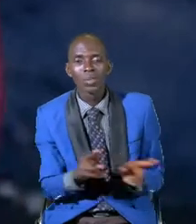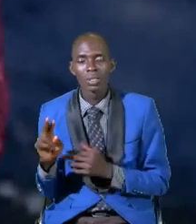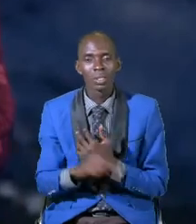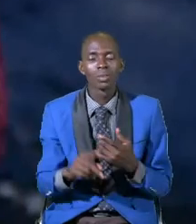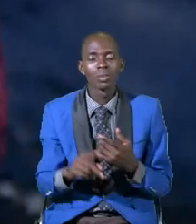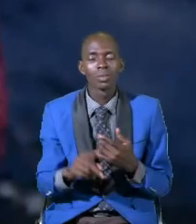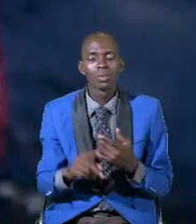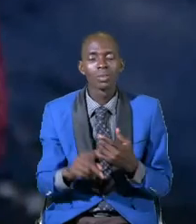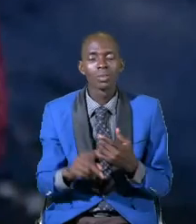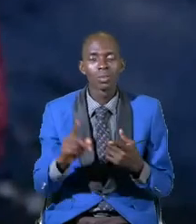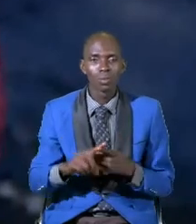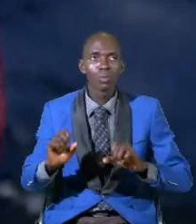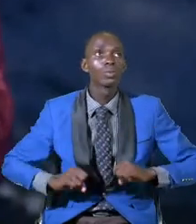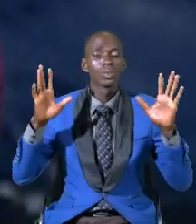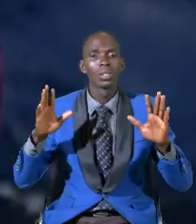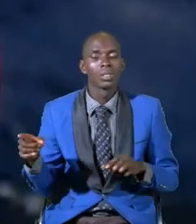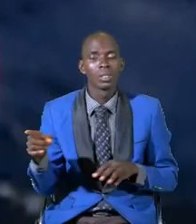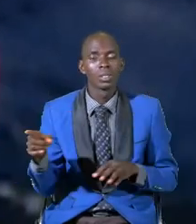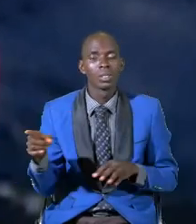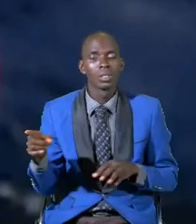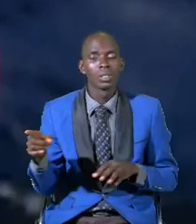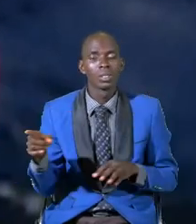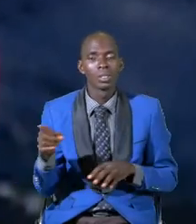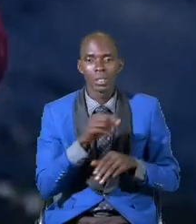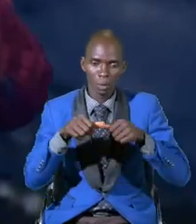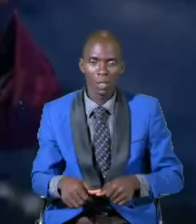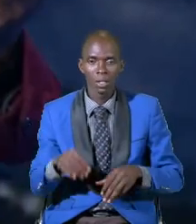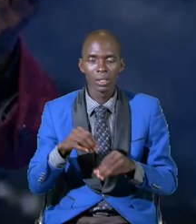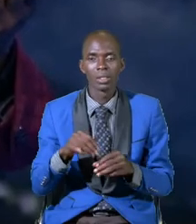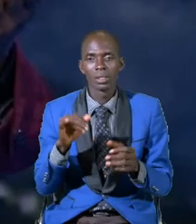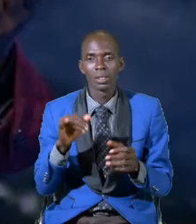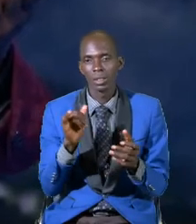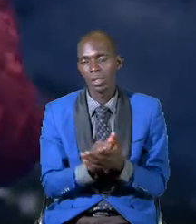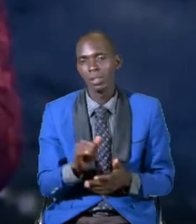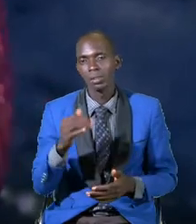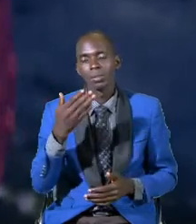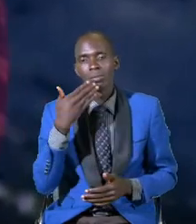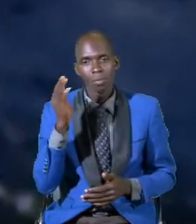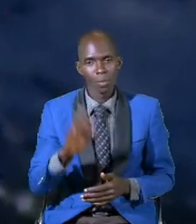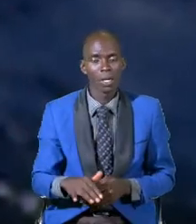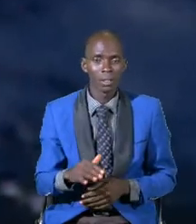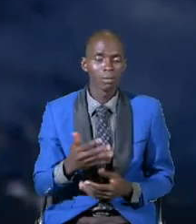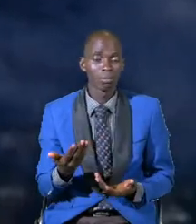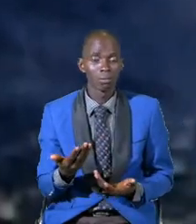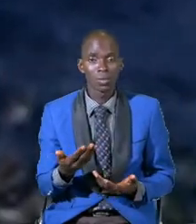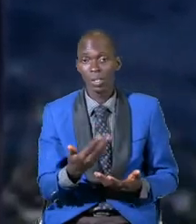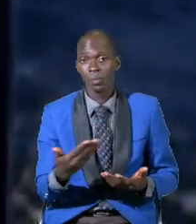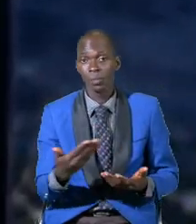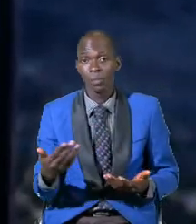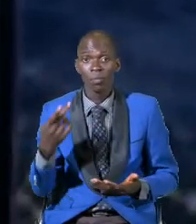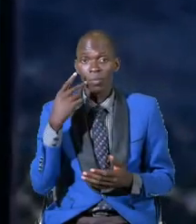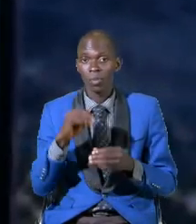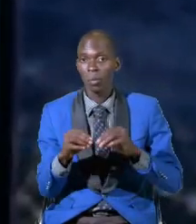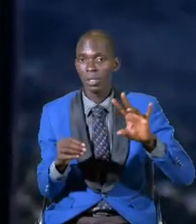copying out, they abide in crooked character. And such lives, number seven, they